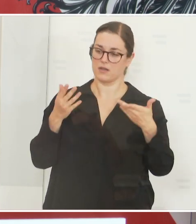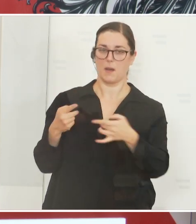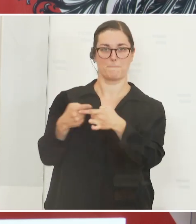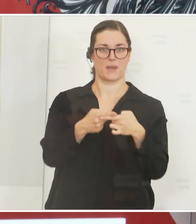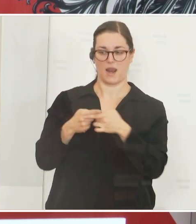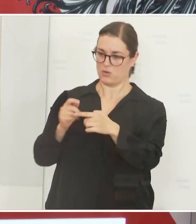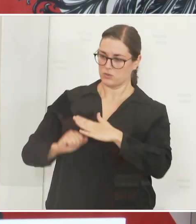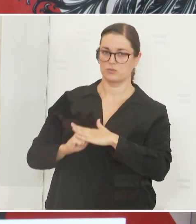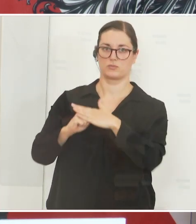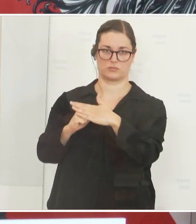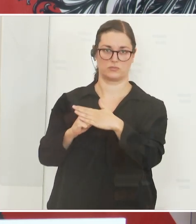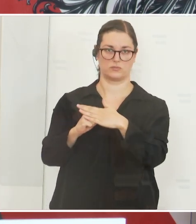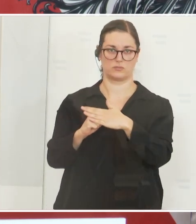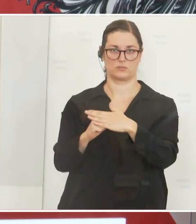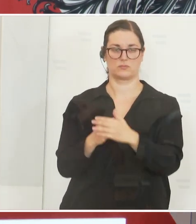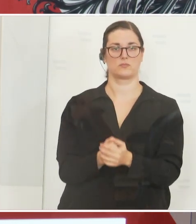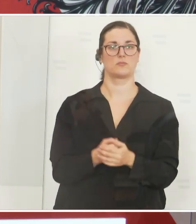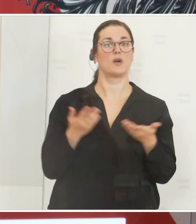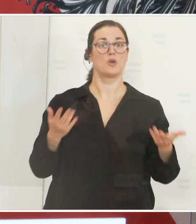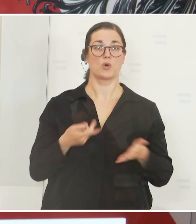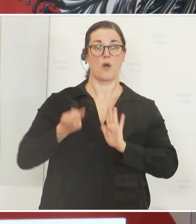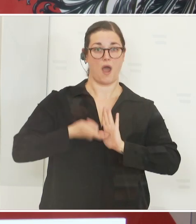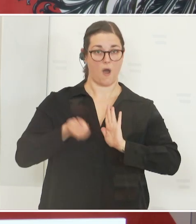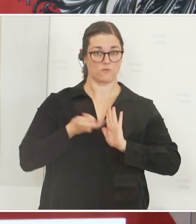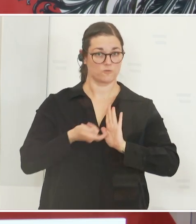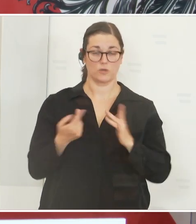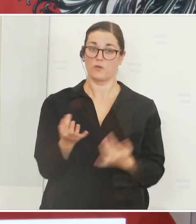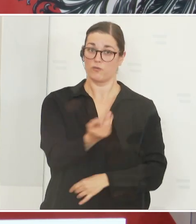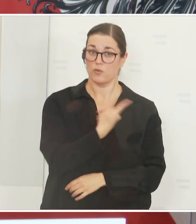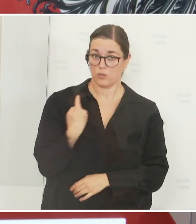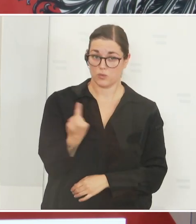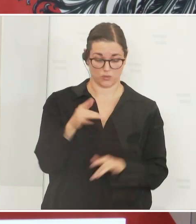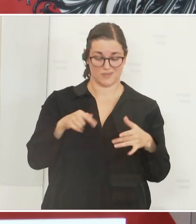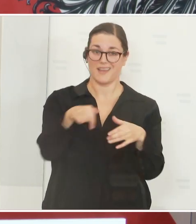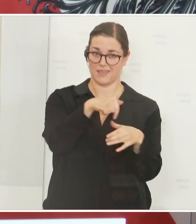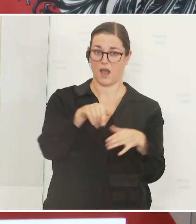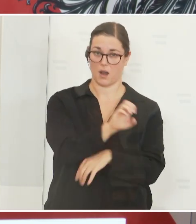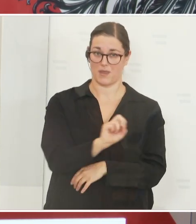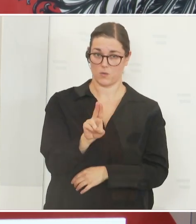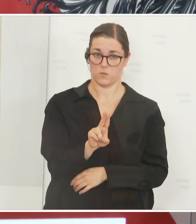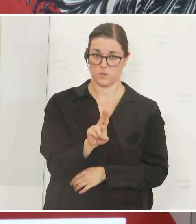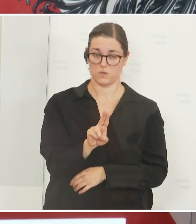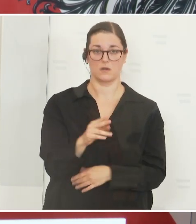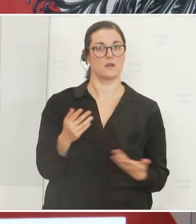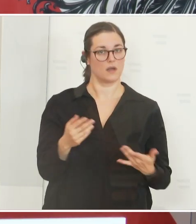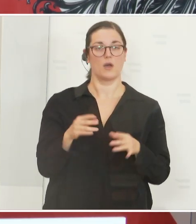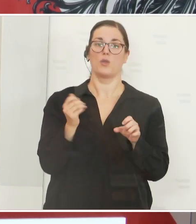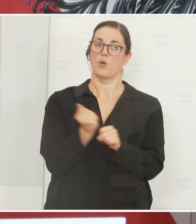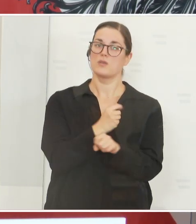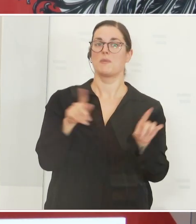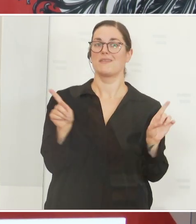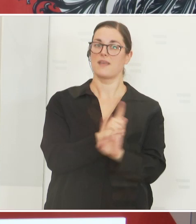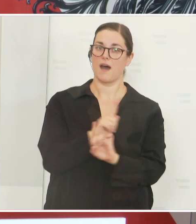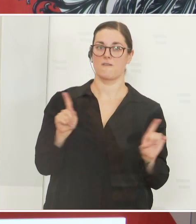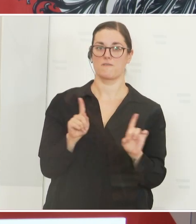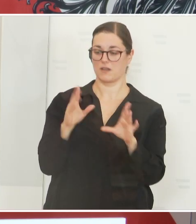Belarus. Regardless of all the challenges we are facing within the European Union, we should not lose out of sight the